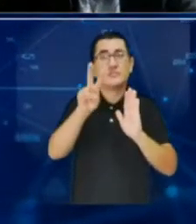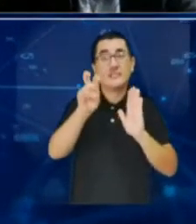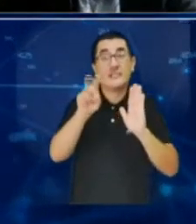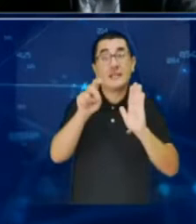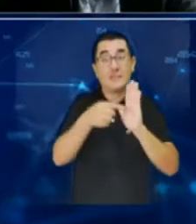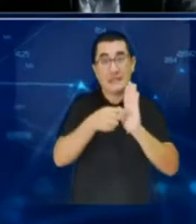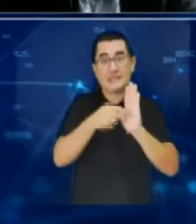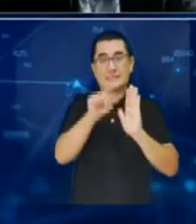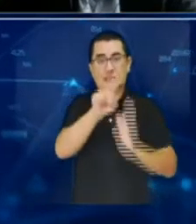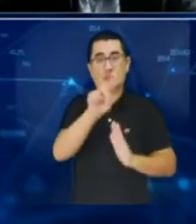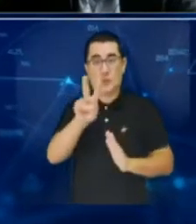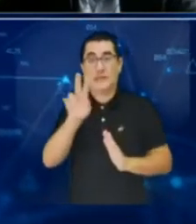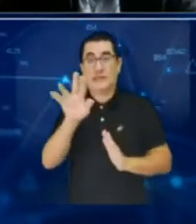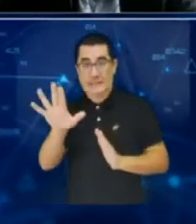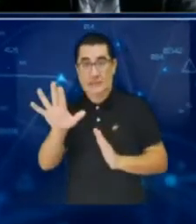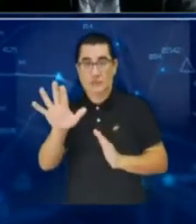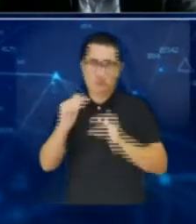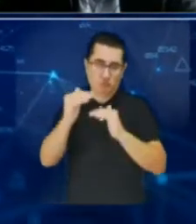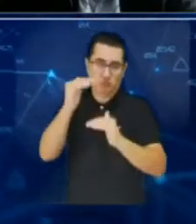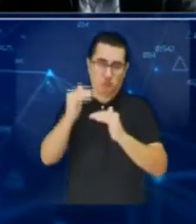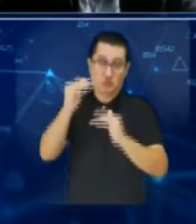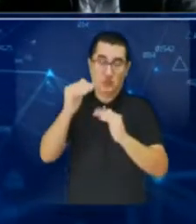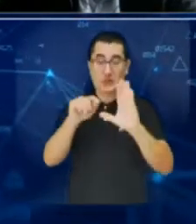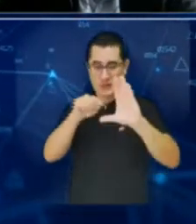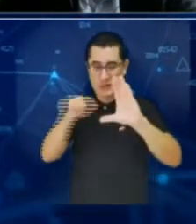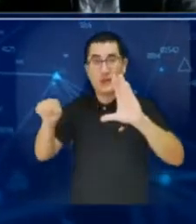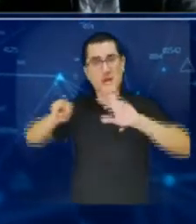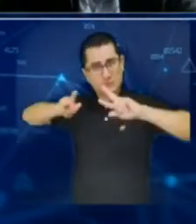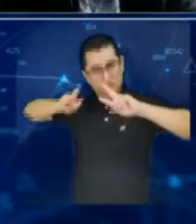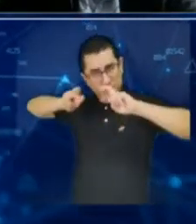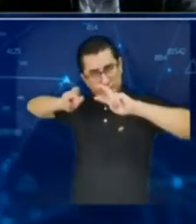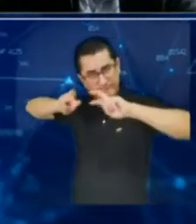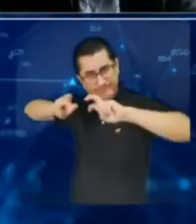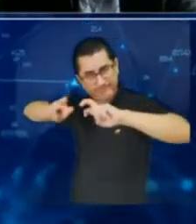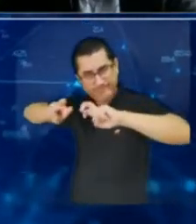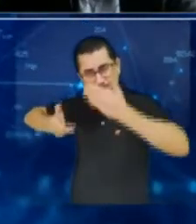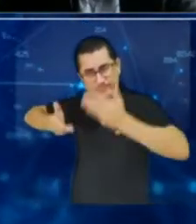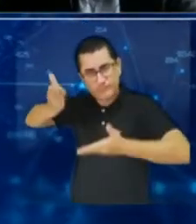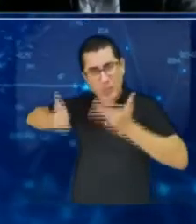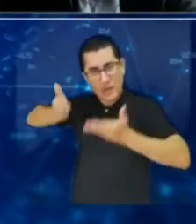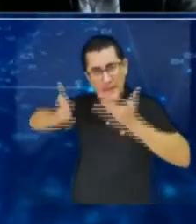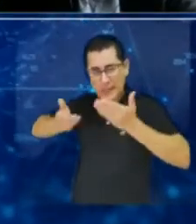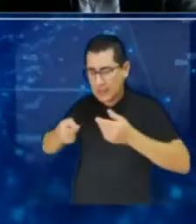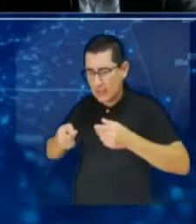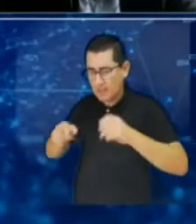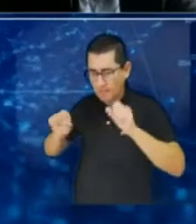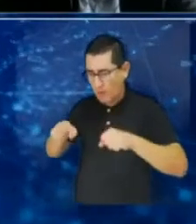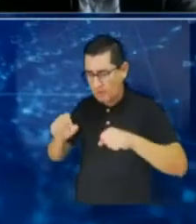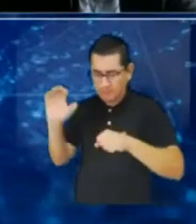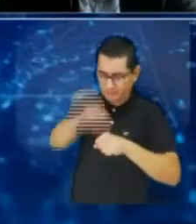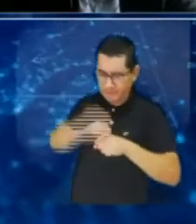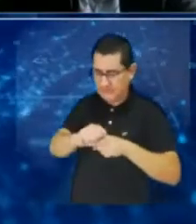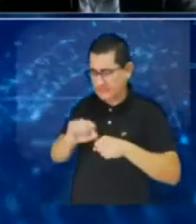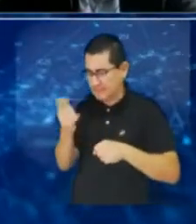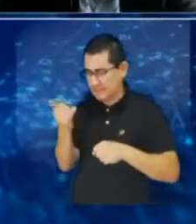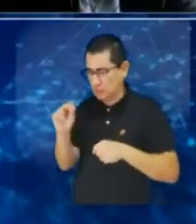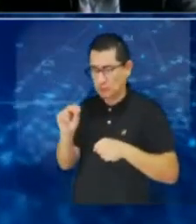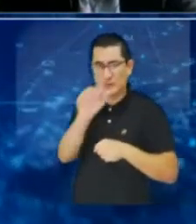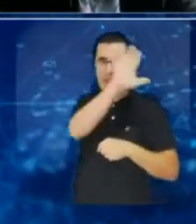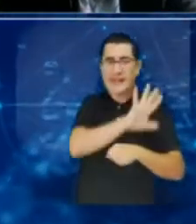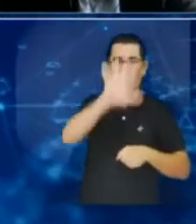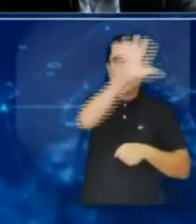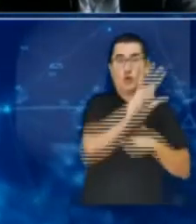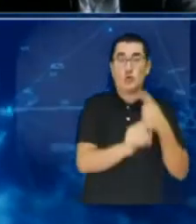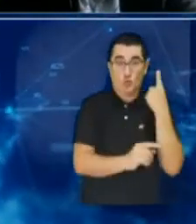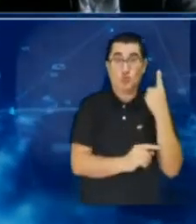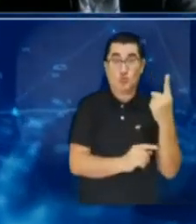6.425 to 7.125, on this occasion, there's been studied specifically identification